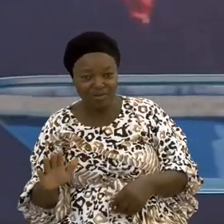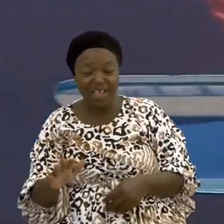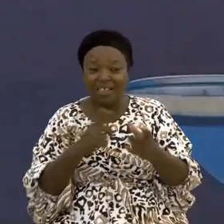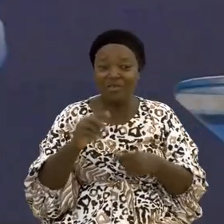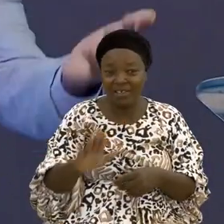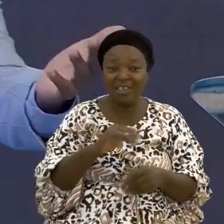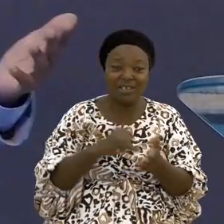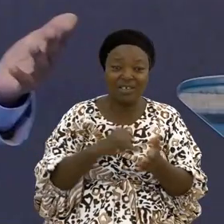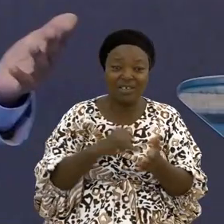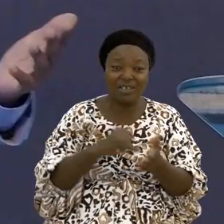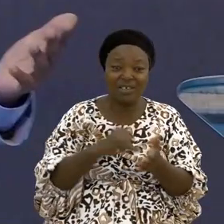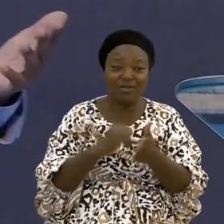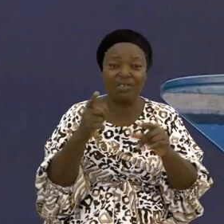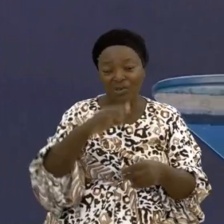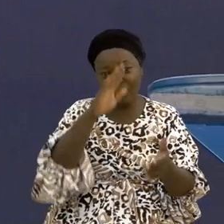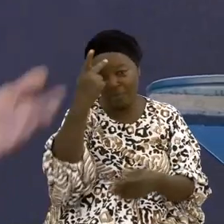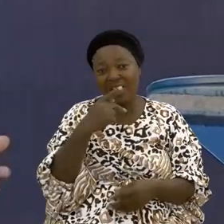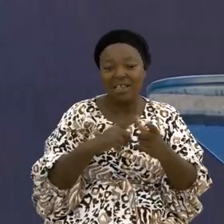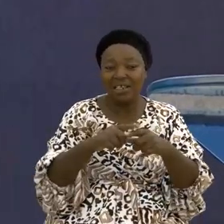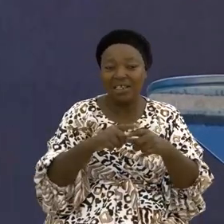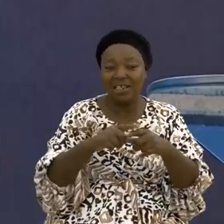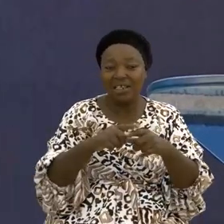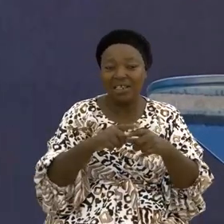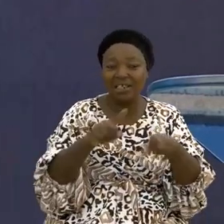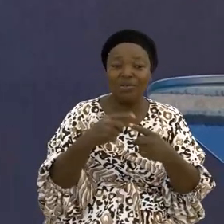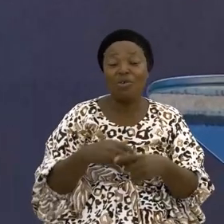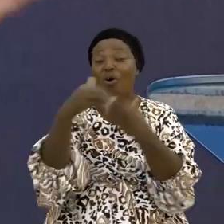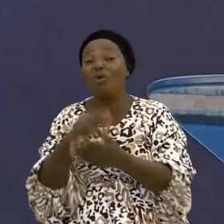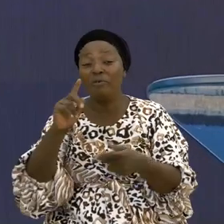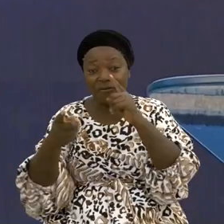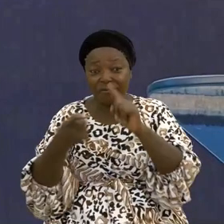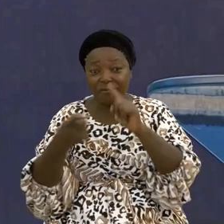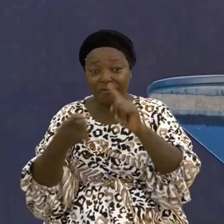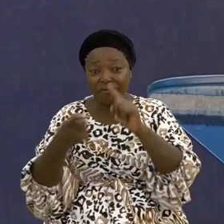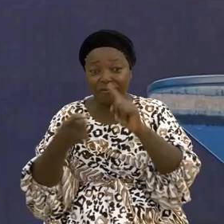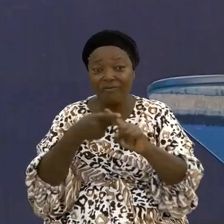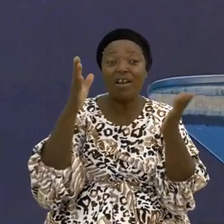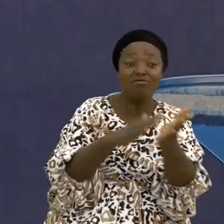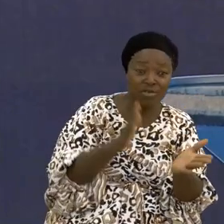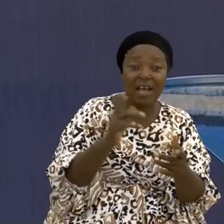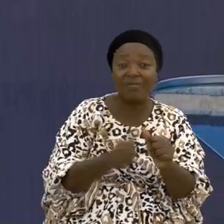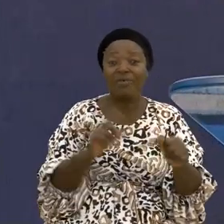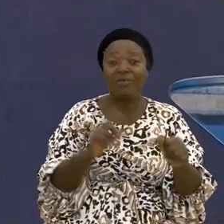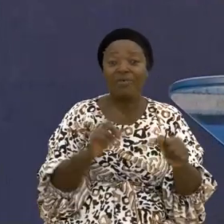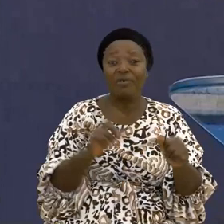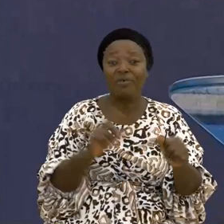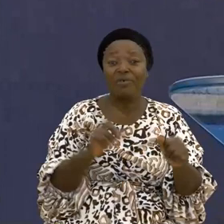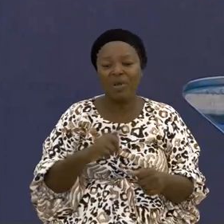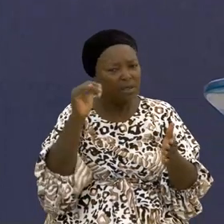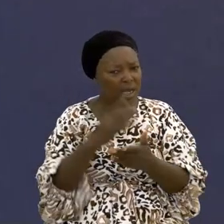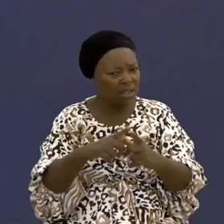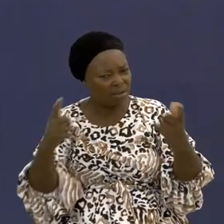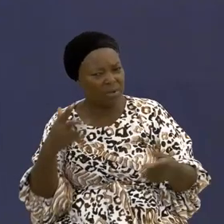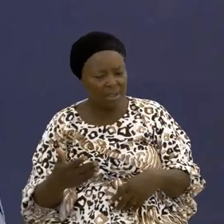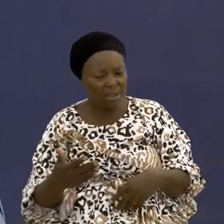to your parents. It will get to your classmates. It will get to your friends. It will get everywhere. That's the great